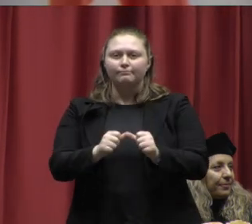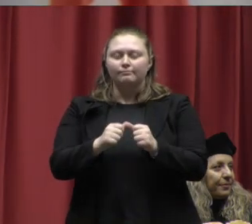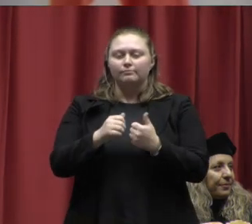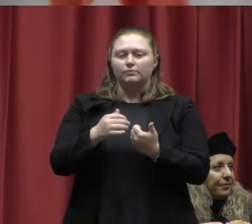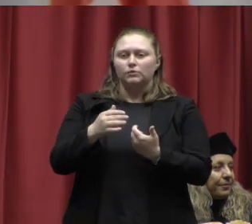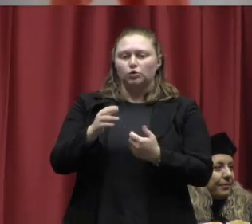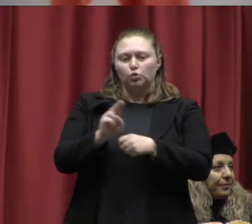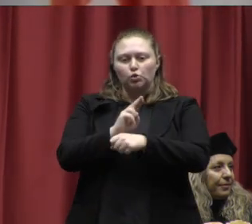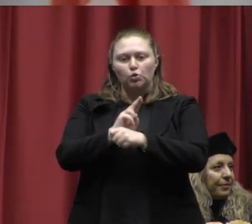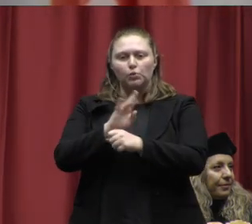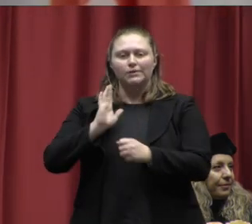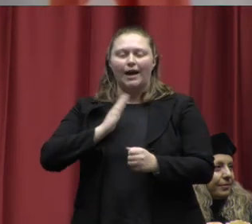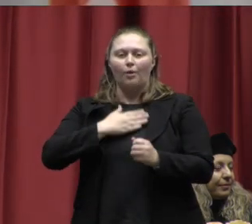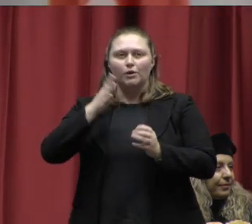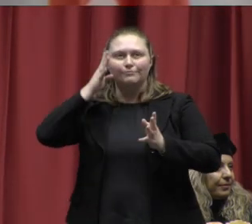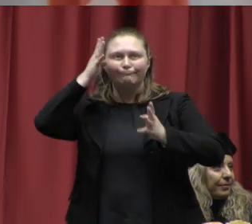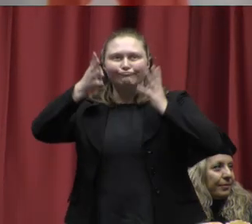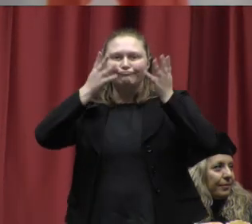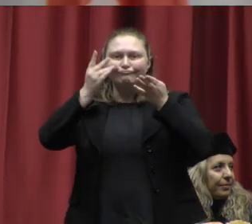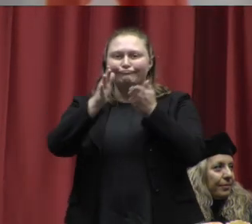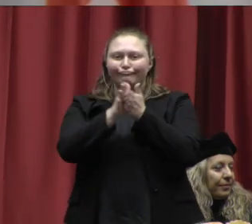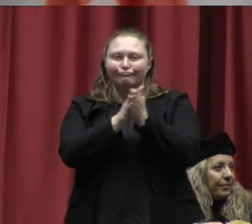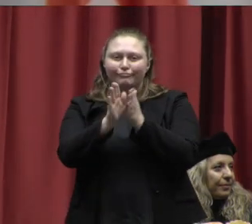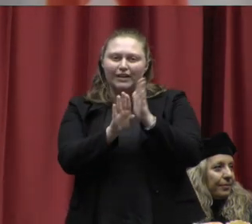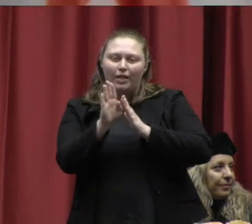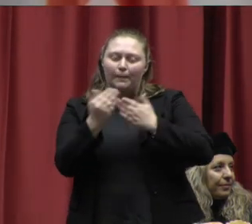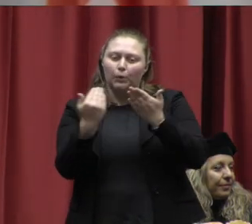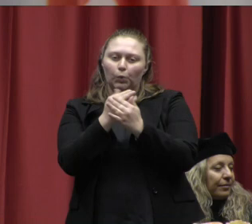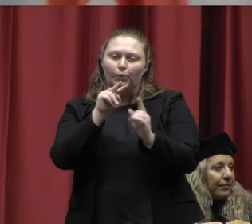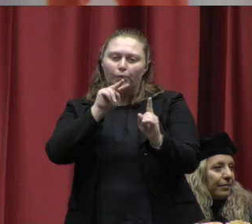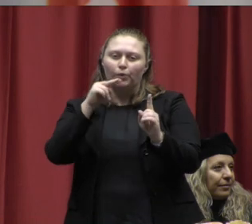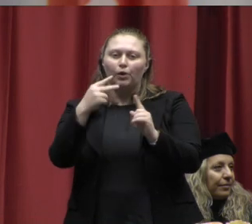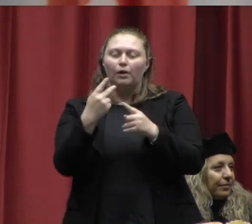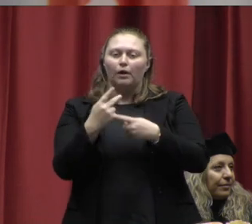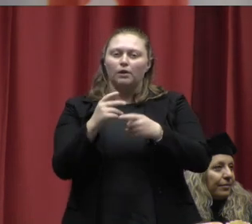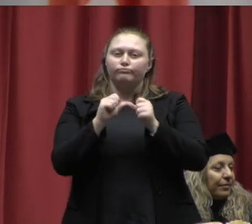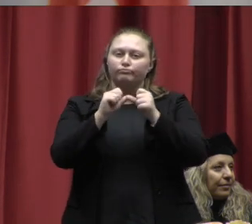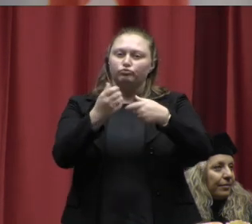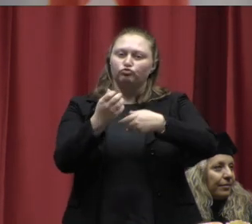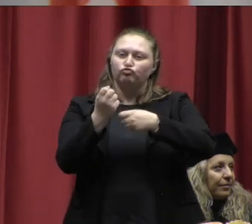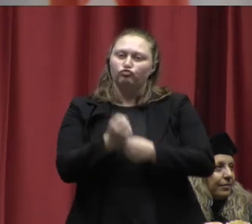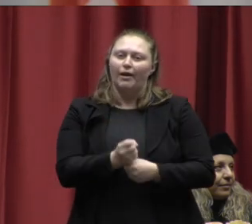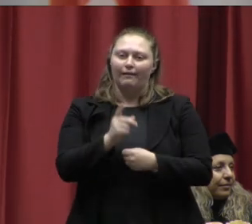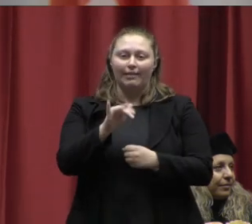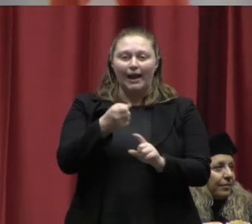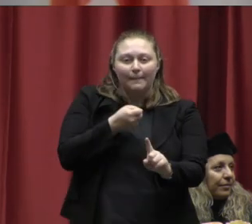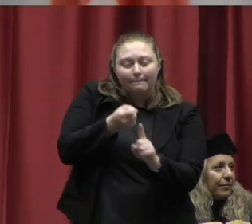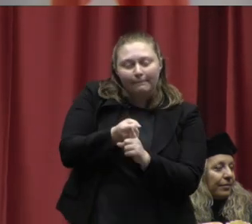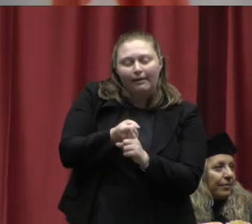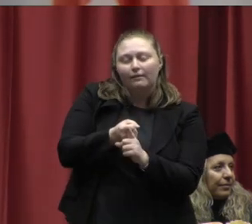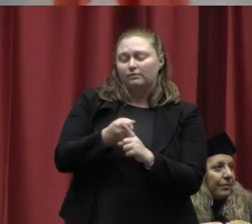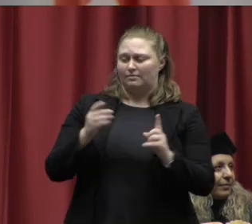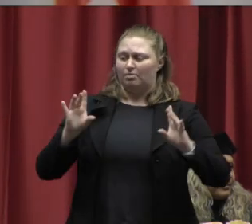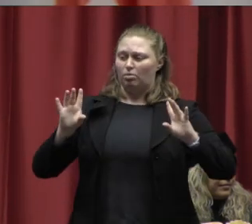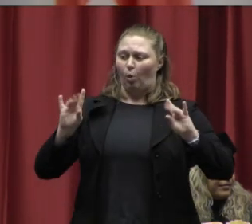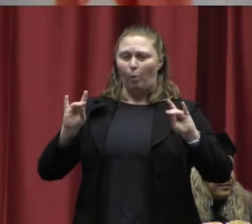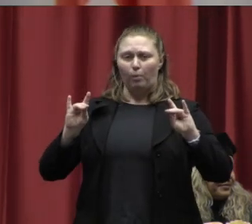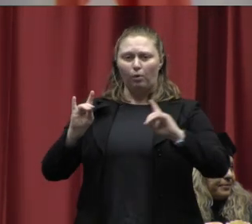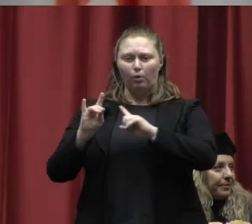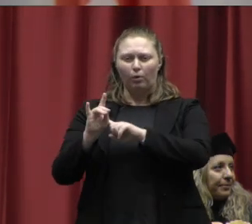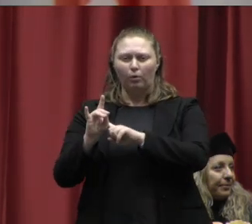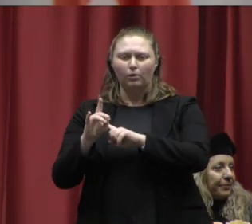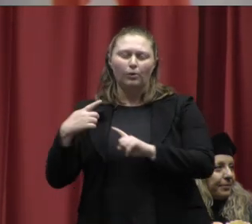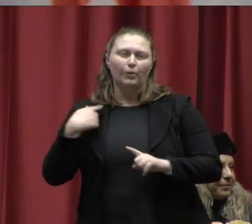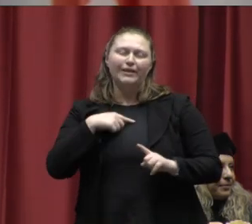two perspectives to further strengthen Anderson and its impact. As Lobos, we hear